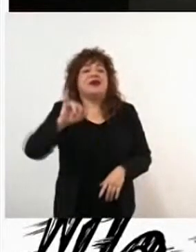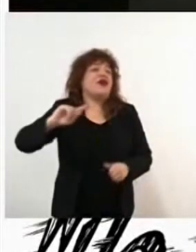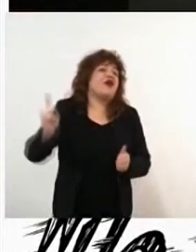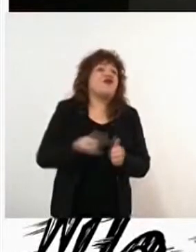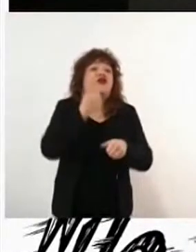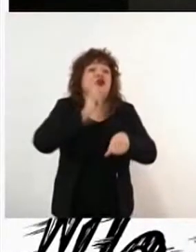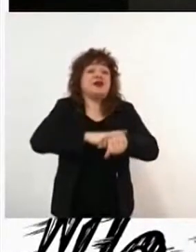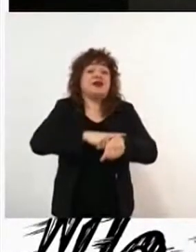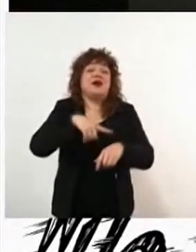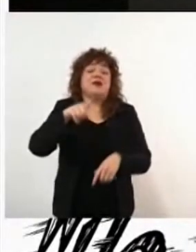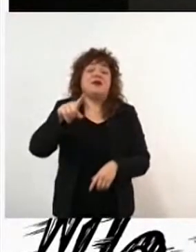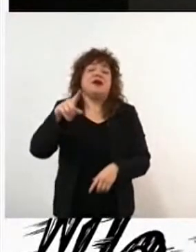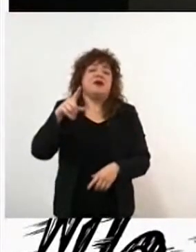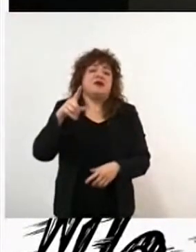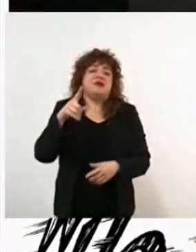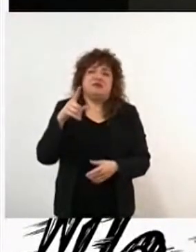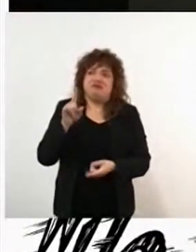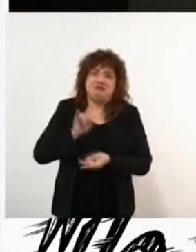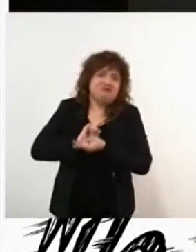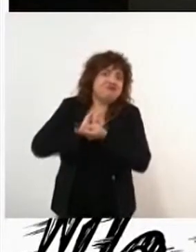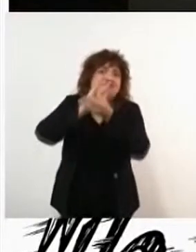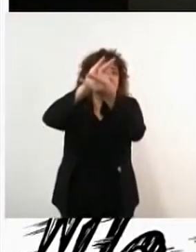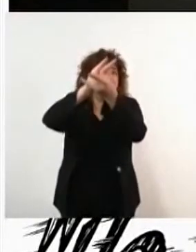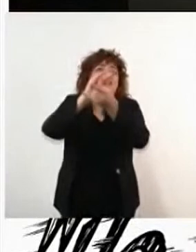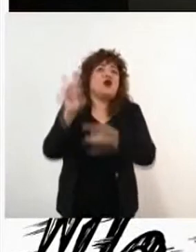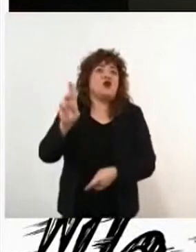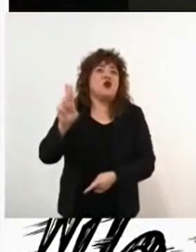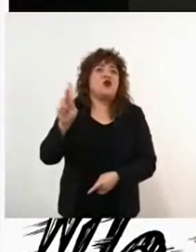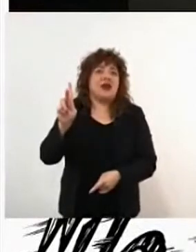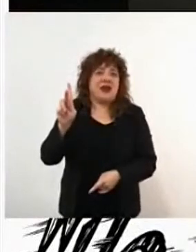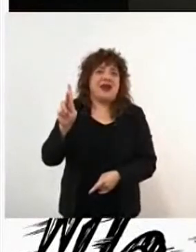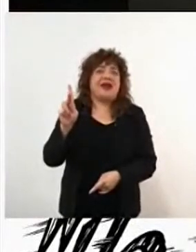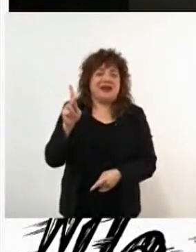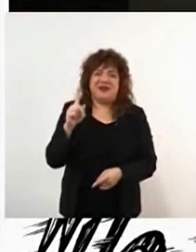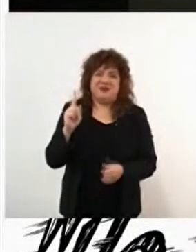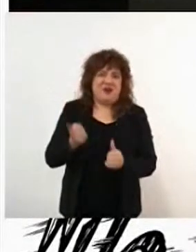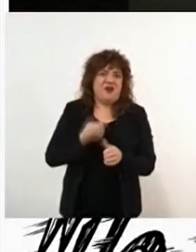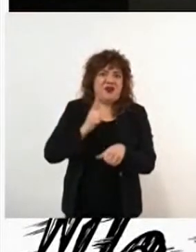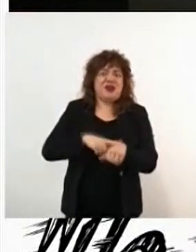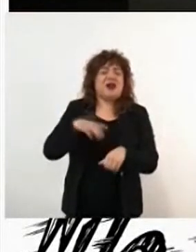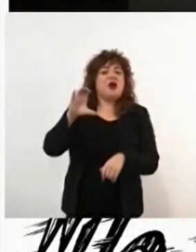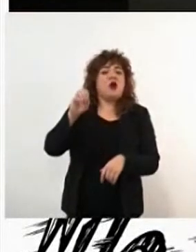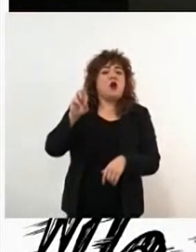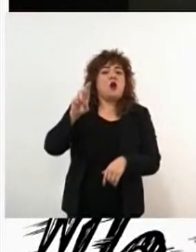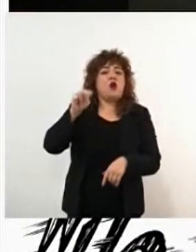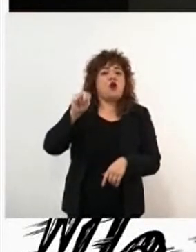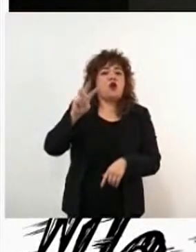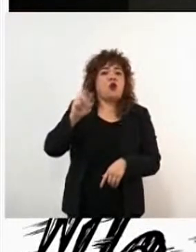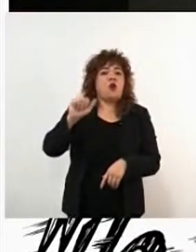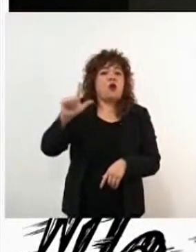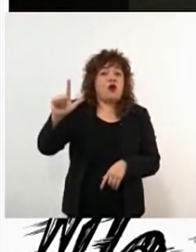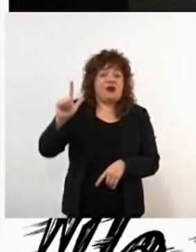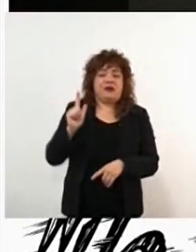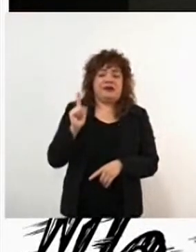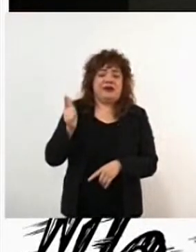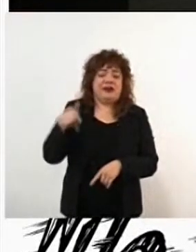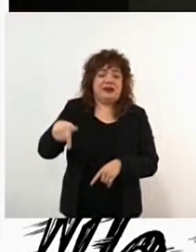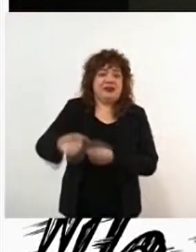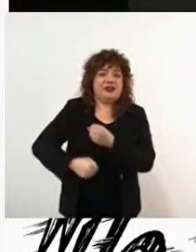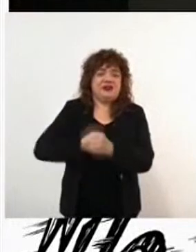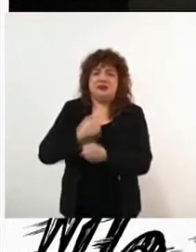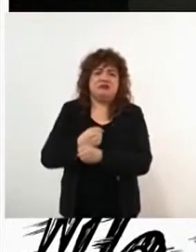The UK is one good example. I mean, later this year we should be launching from Cornwall. The UK's never put